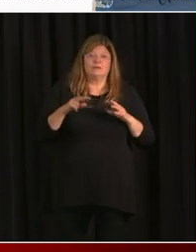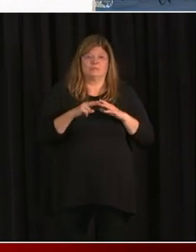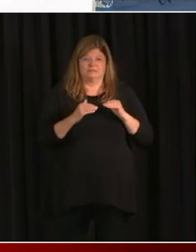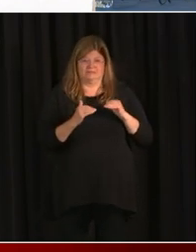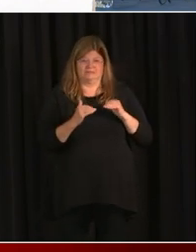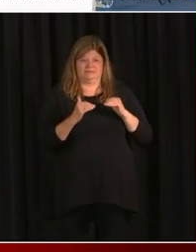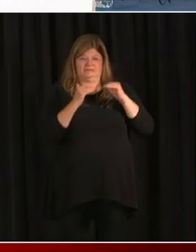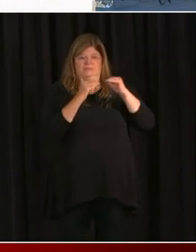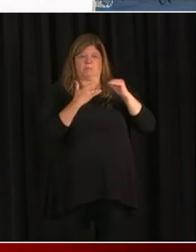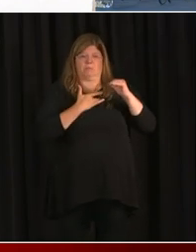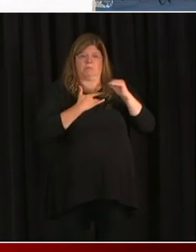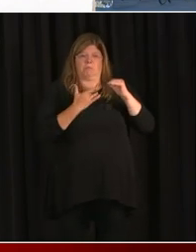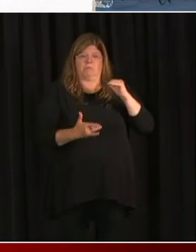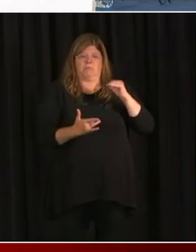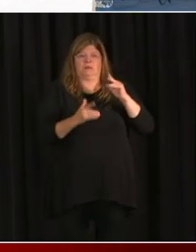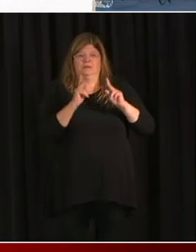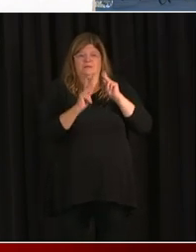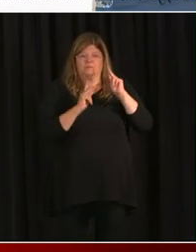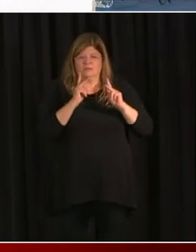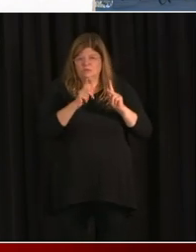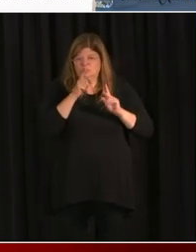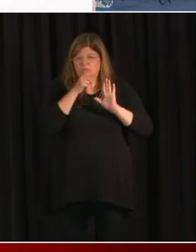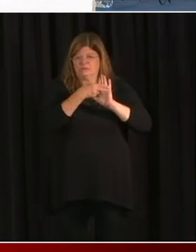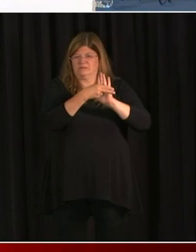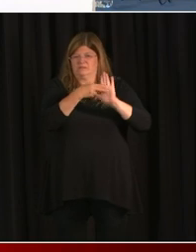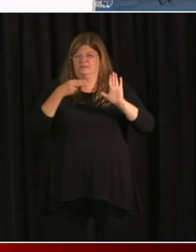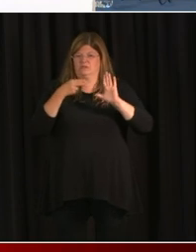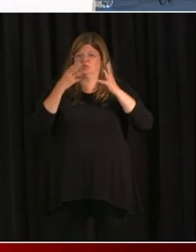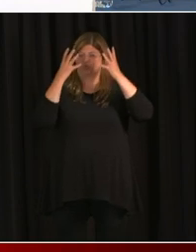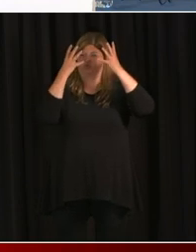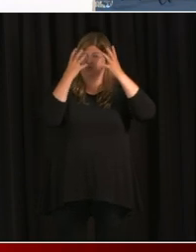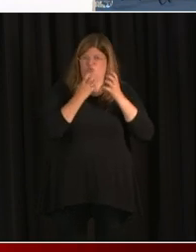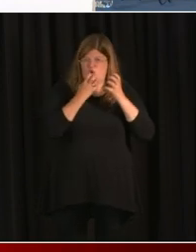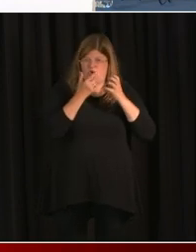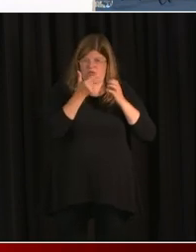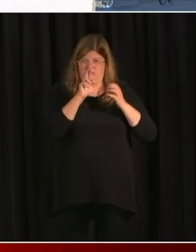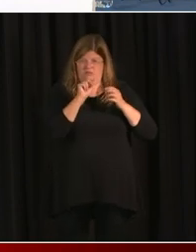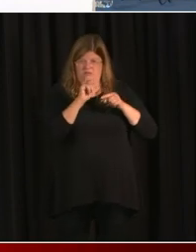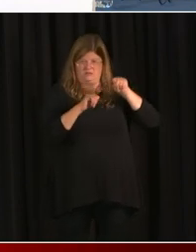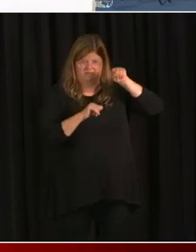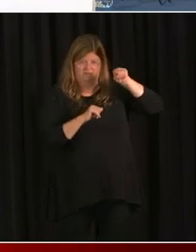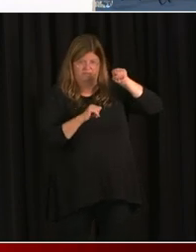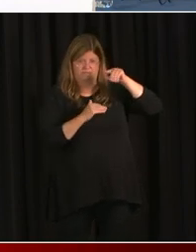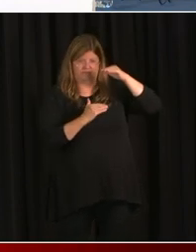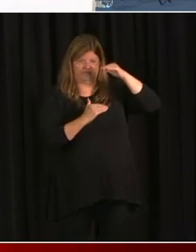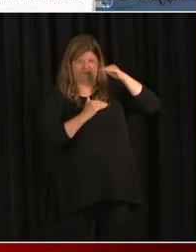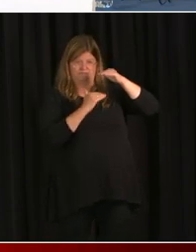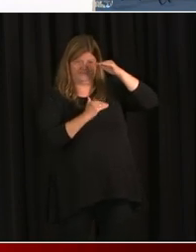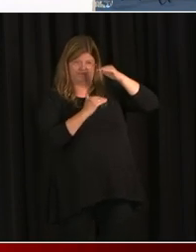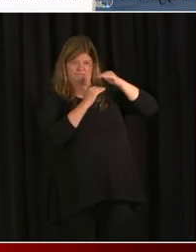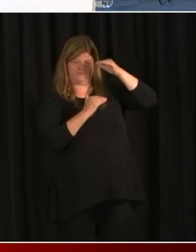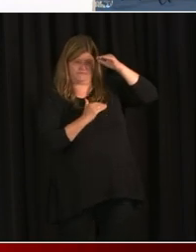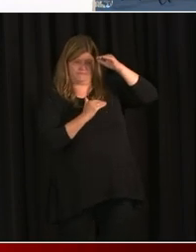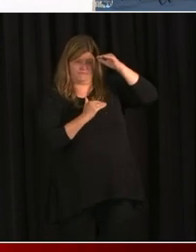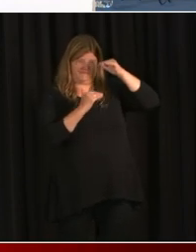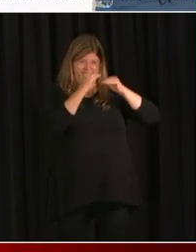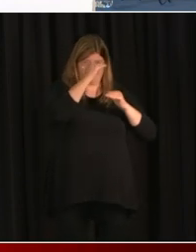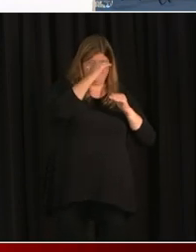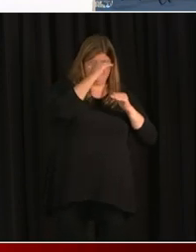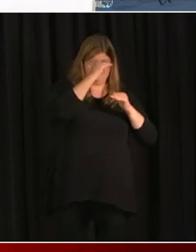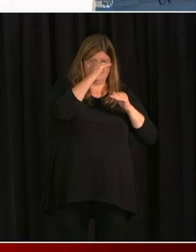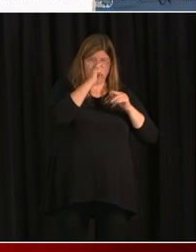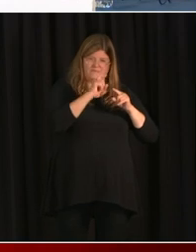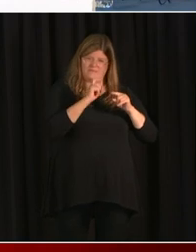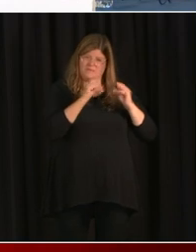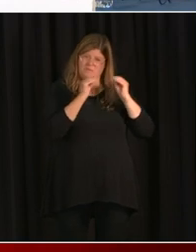likelihood of the people who were being diagnosed in the dark gray being much higher. So again, as we have fewer